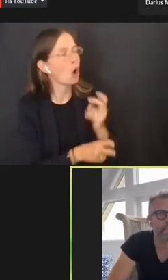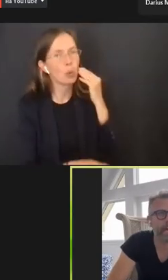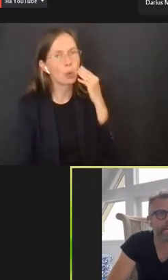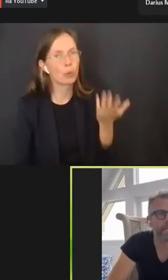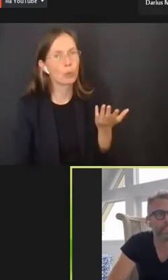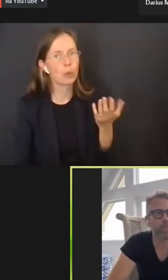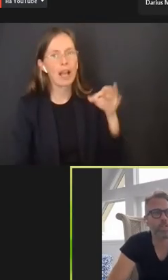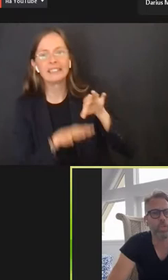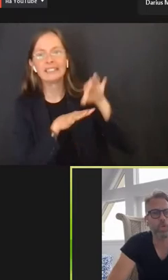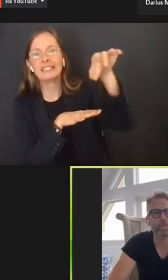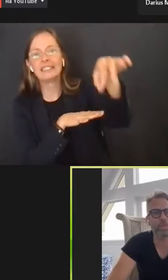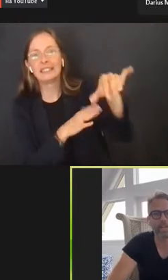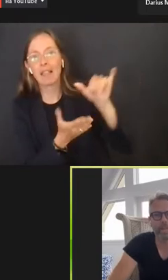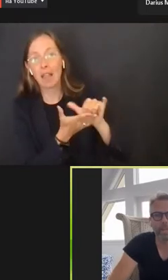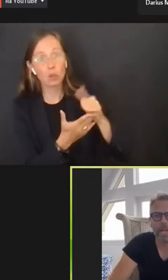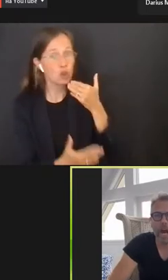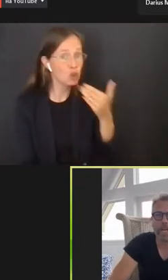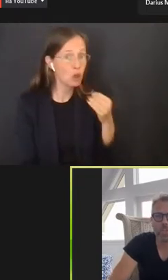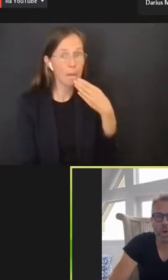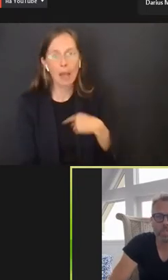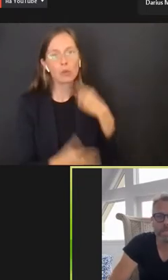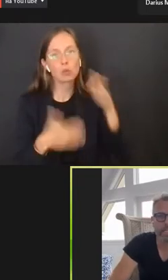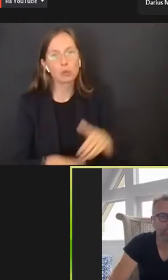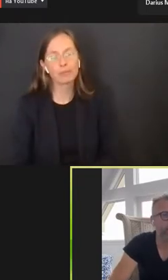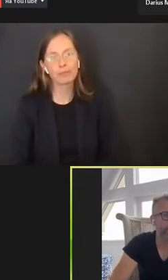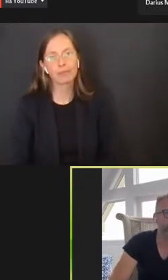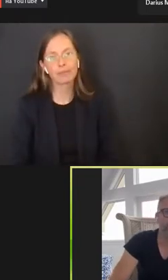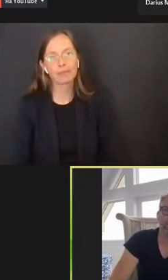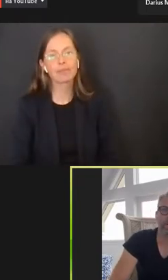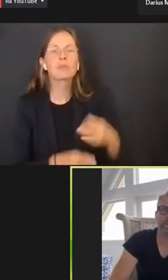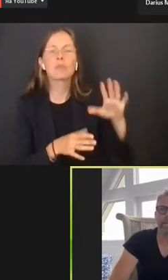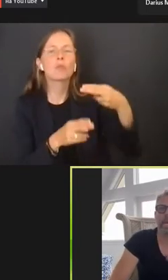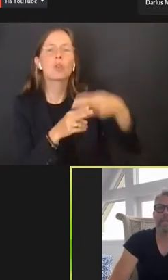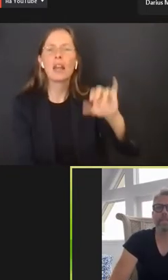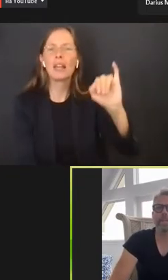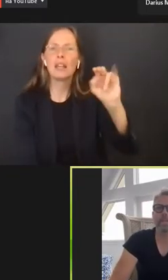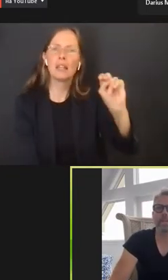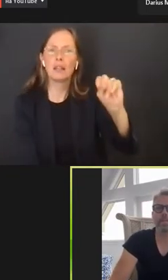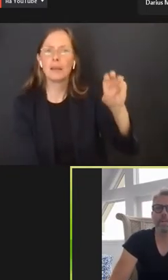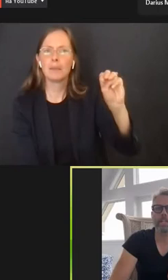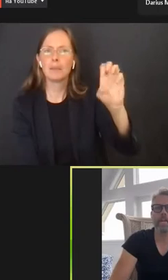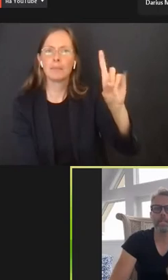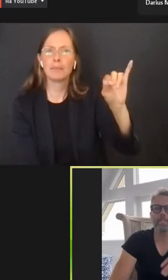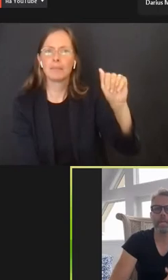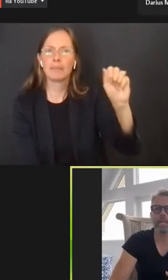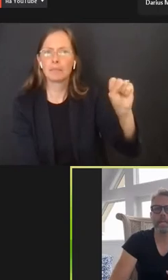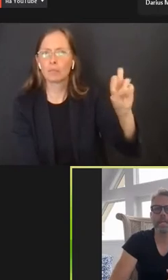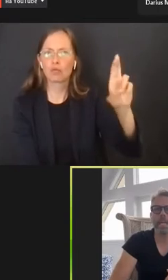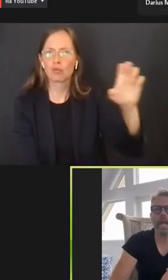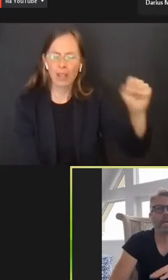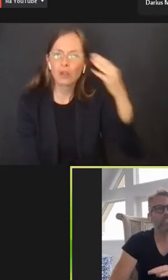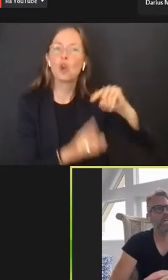It's hard to say whether teasing that end was a good or bad thing. It's called a medias res, starting at the end, putting the end at the